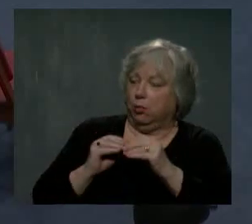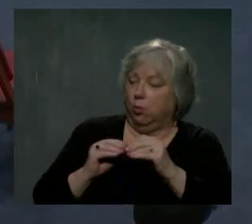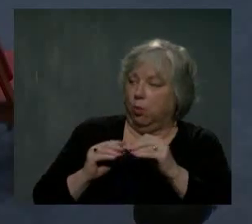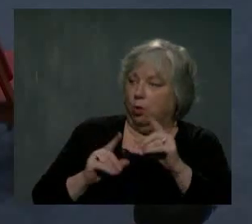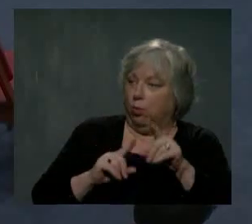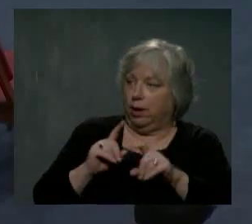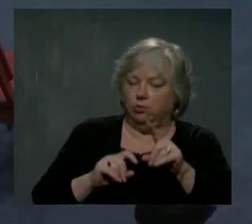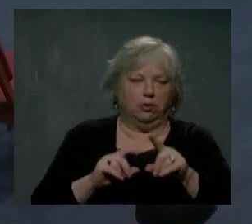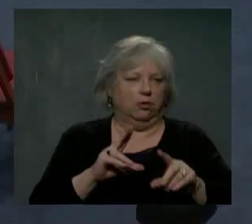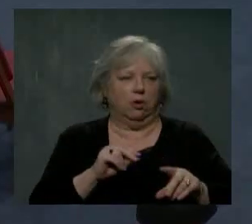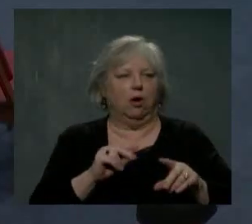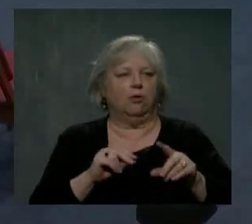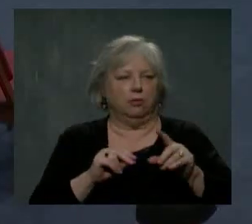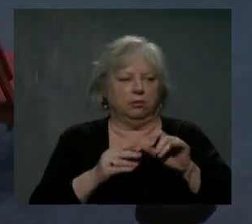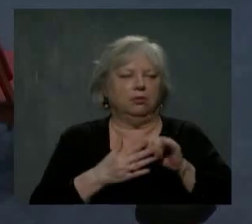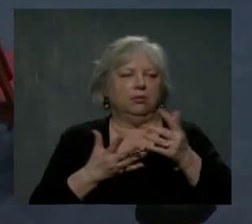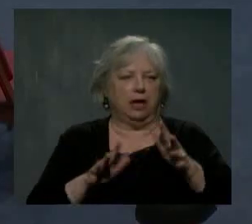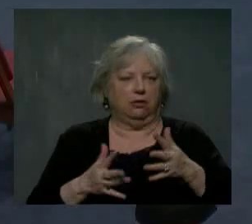all.